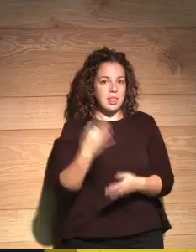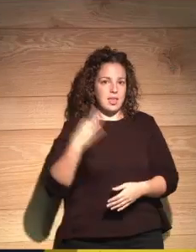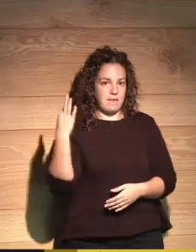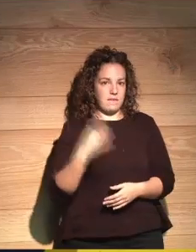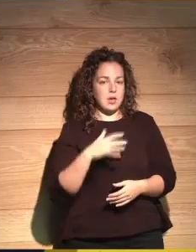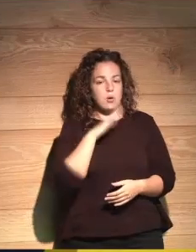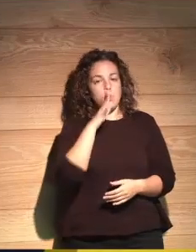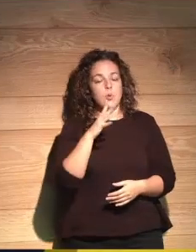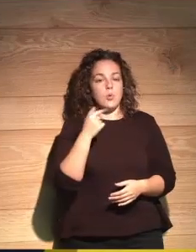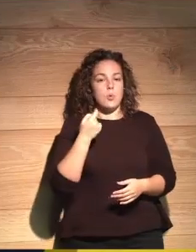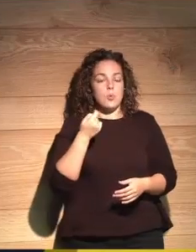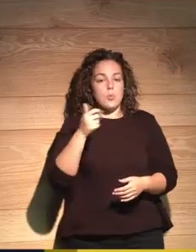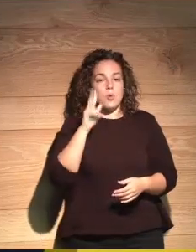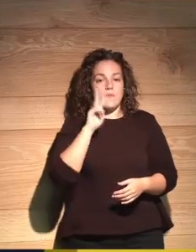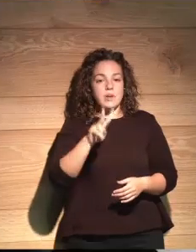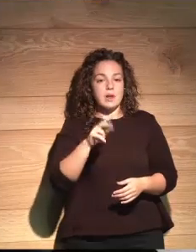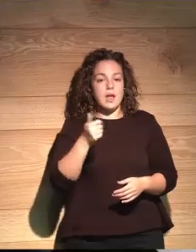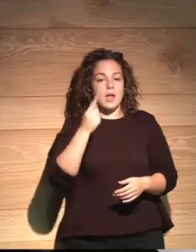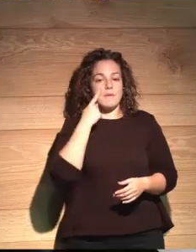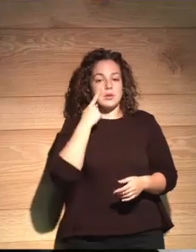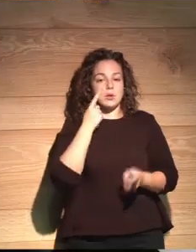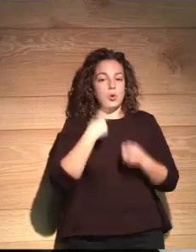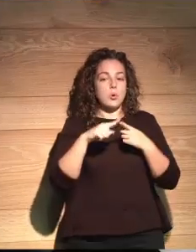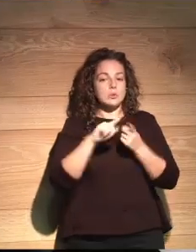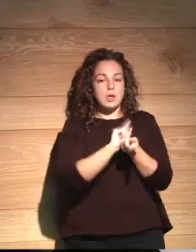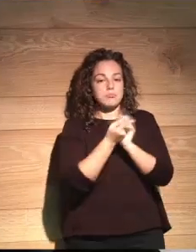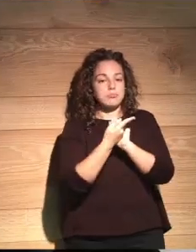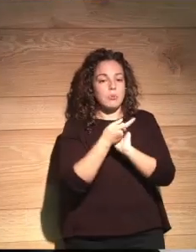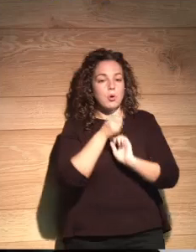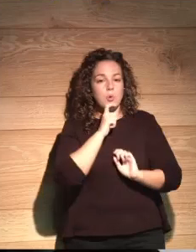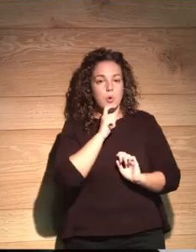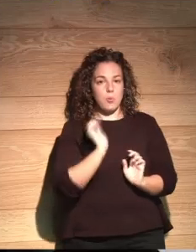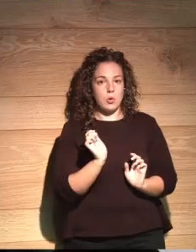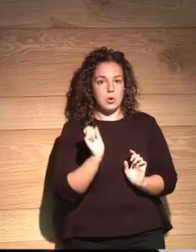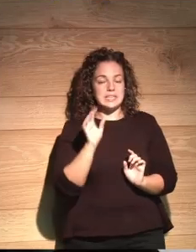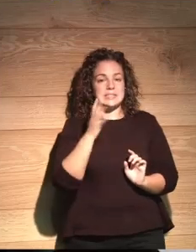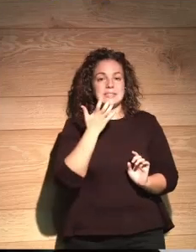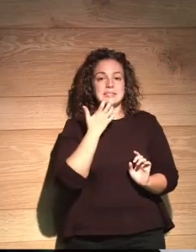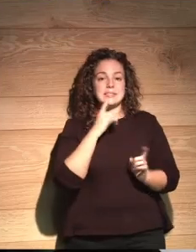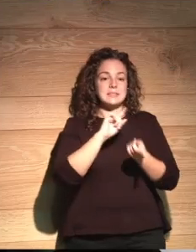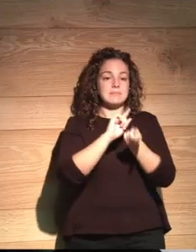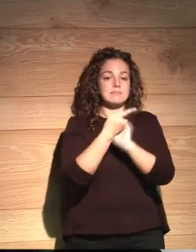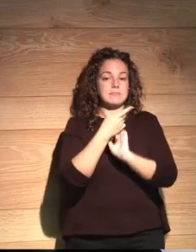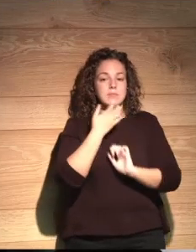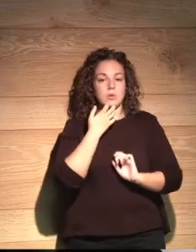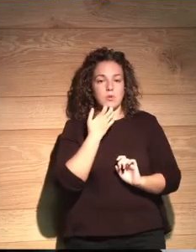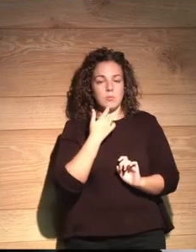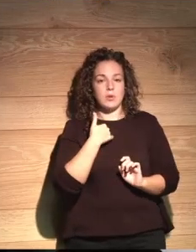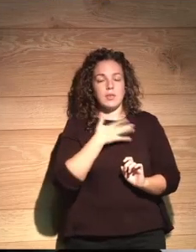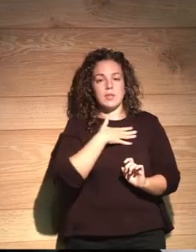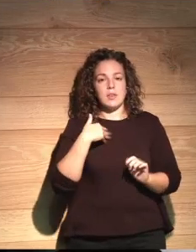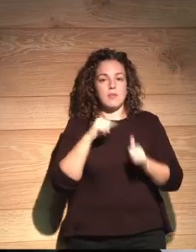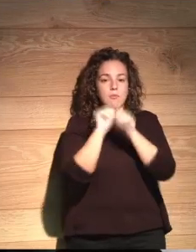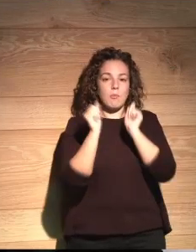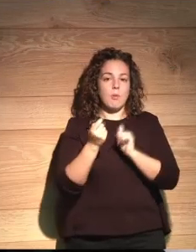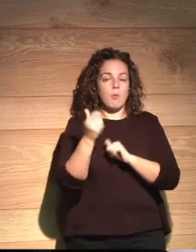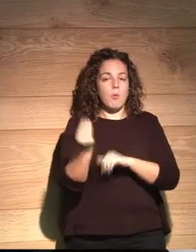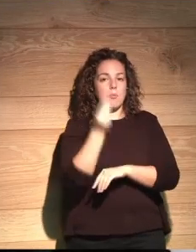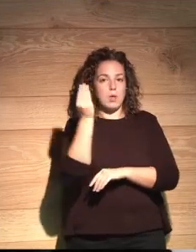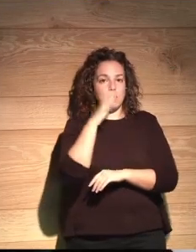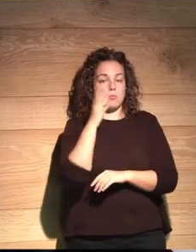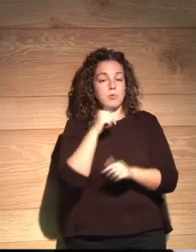a duty. It is like seeing the possibility on how to transform things, and if we want to transform things,